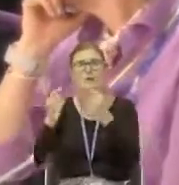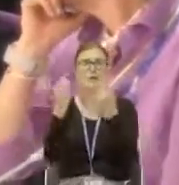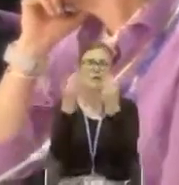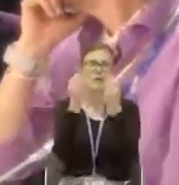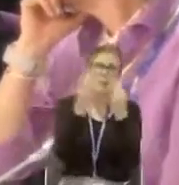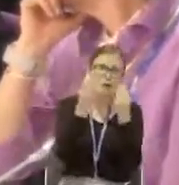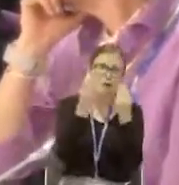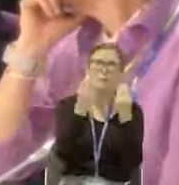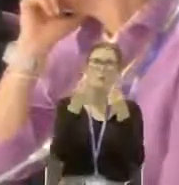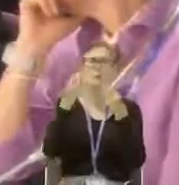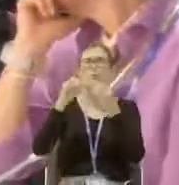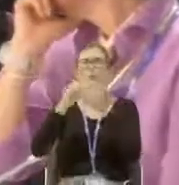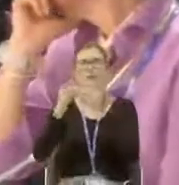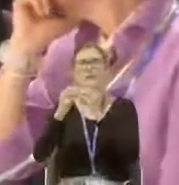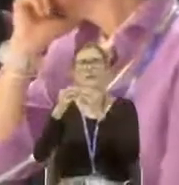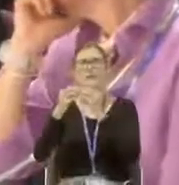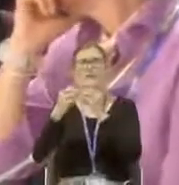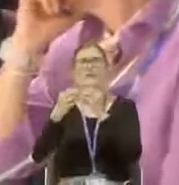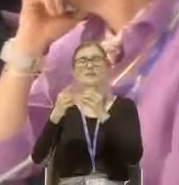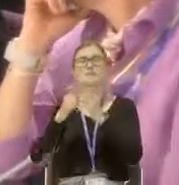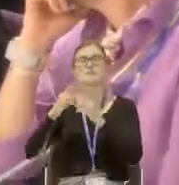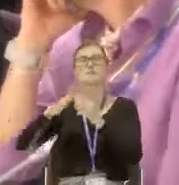the other hand.